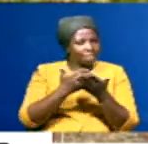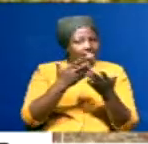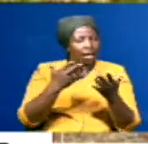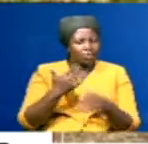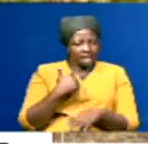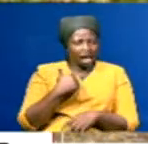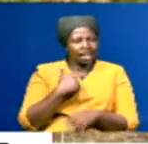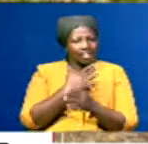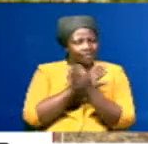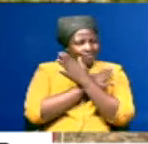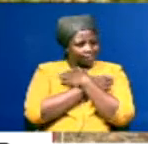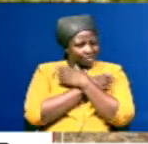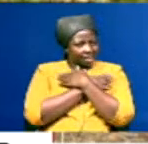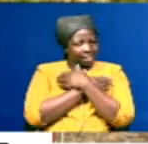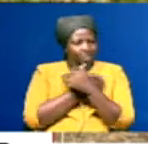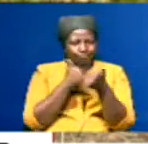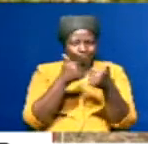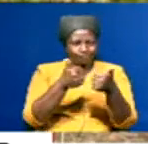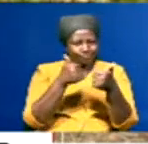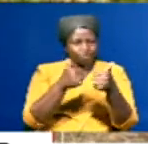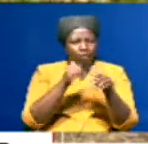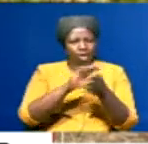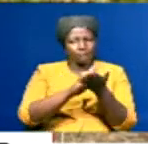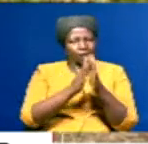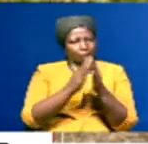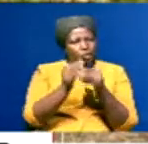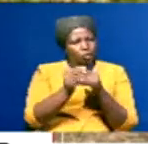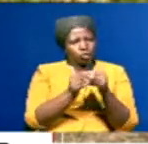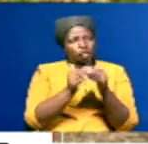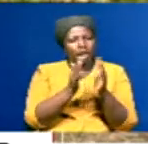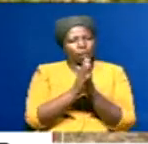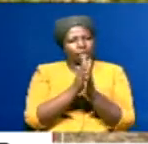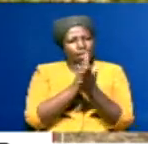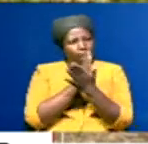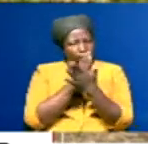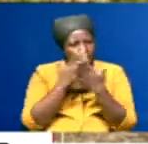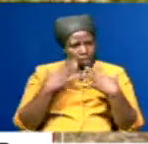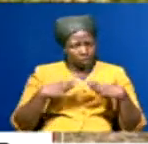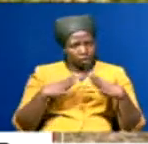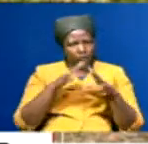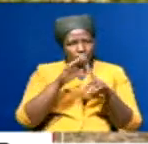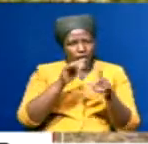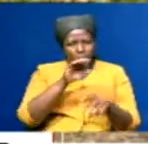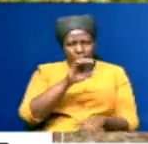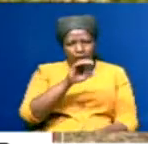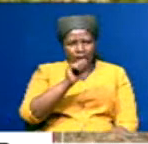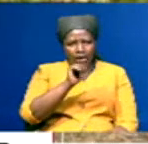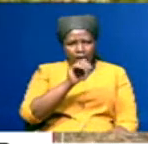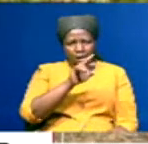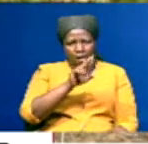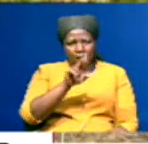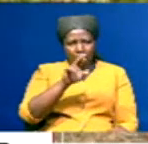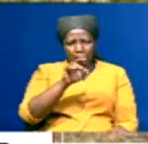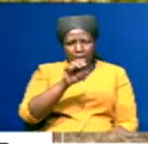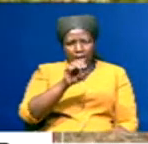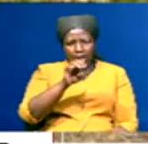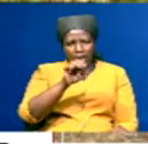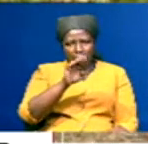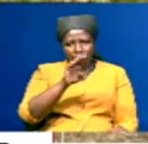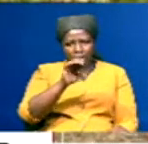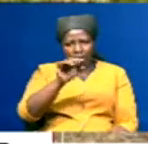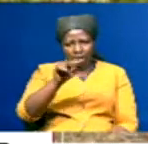friends. We became close with the people from Caribbean. And then we had a gangest